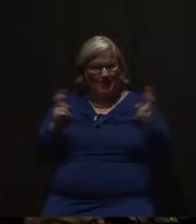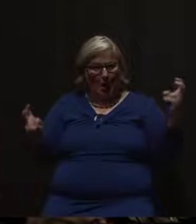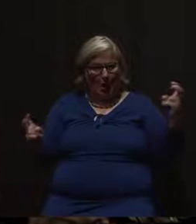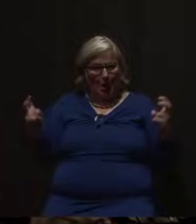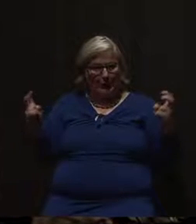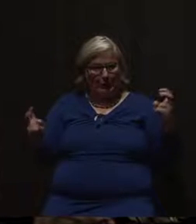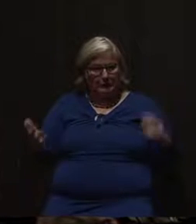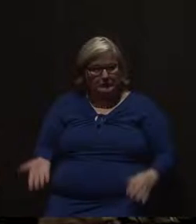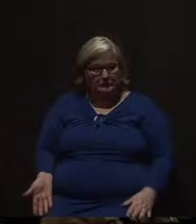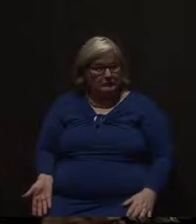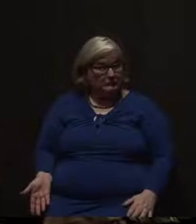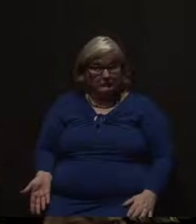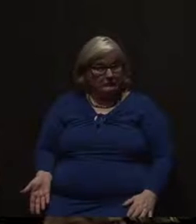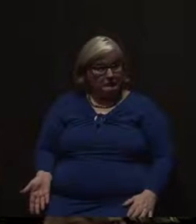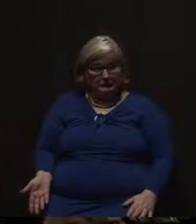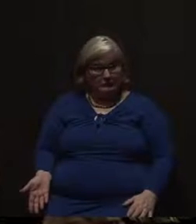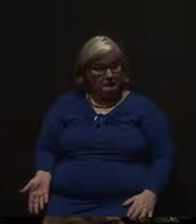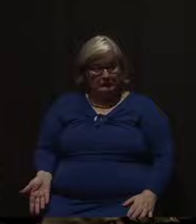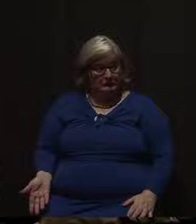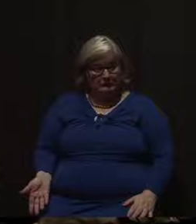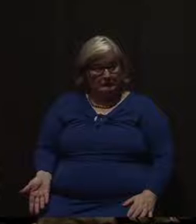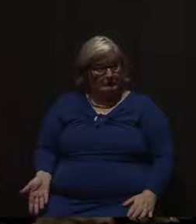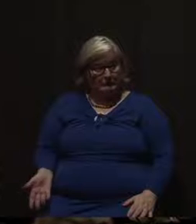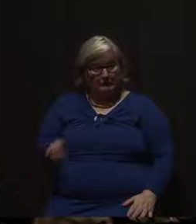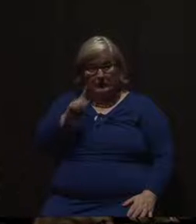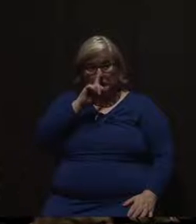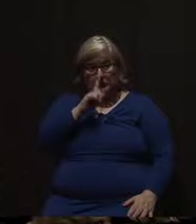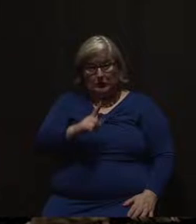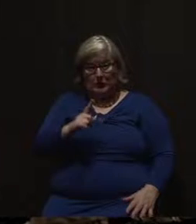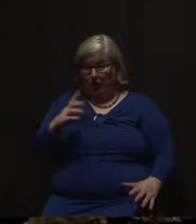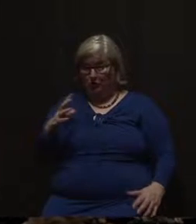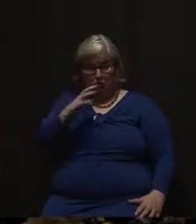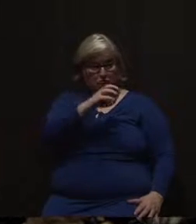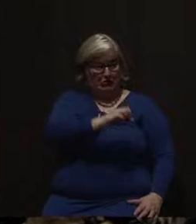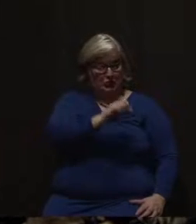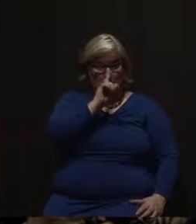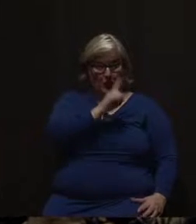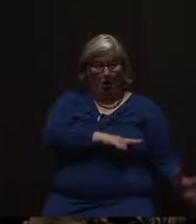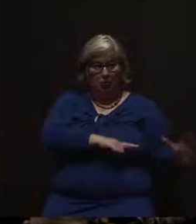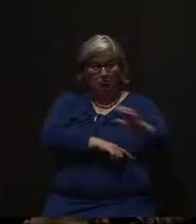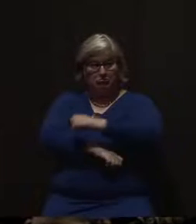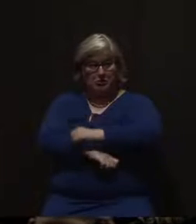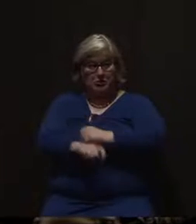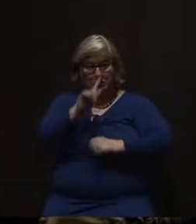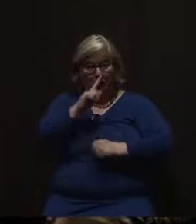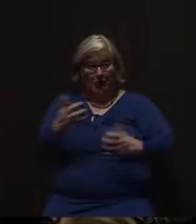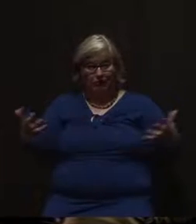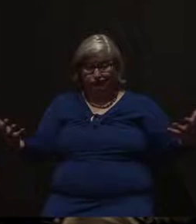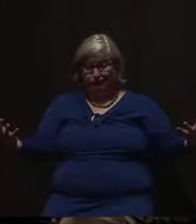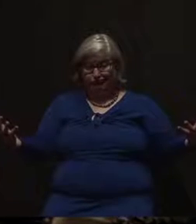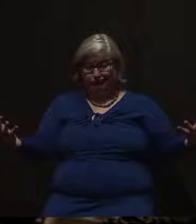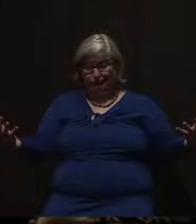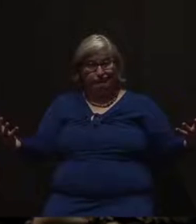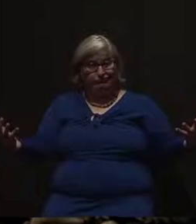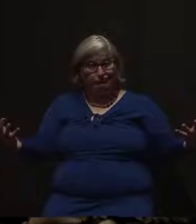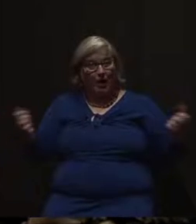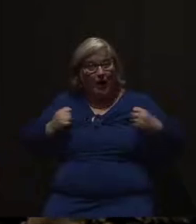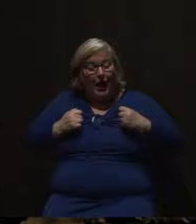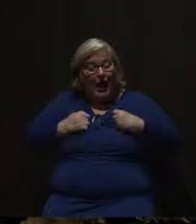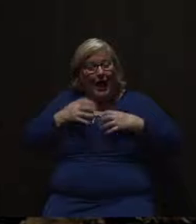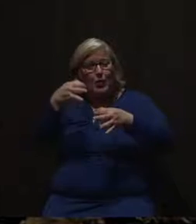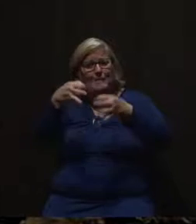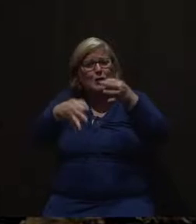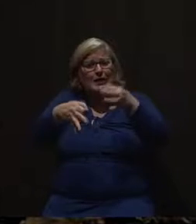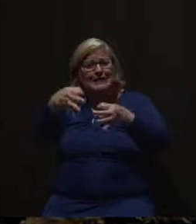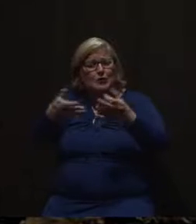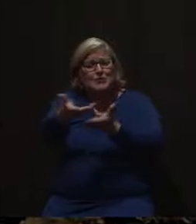not kind of what could reach the other person first of all. And that's something that's happening a lot in our political discussion. We haven't